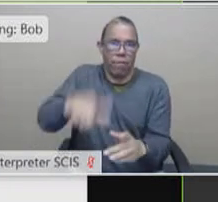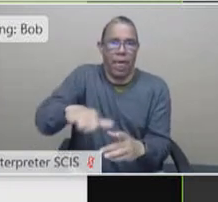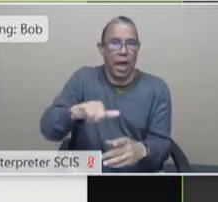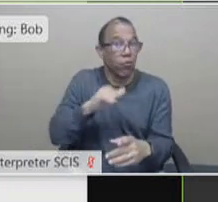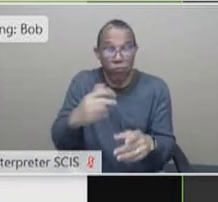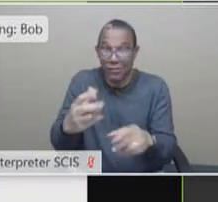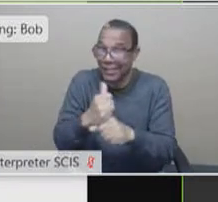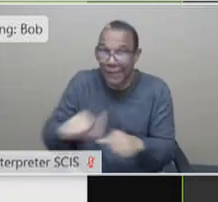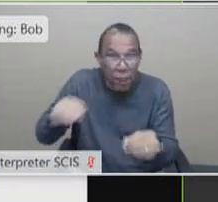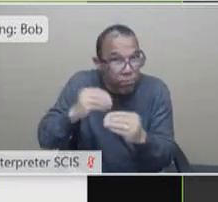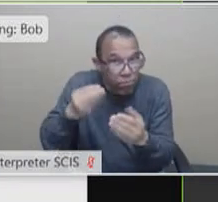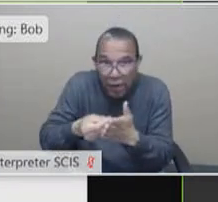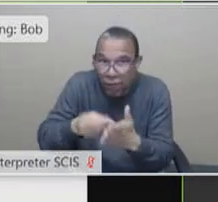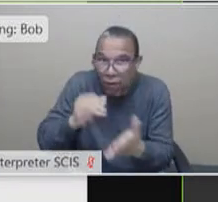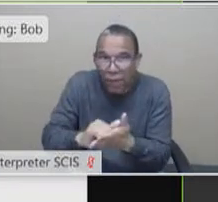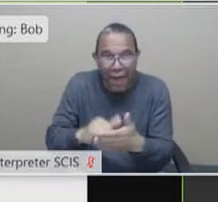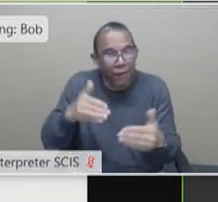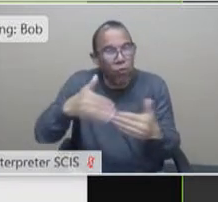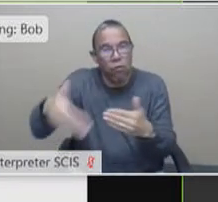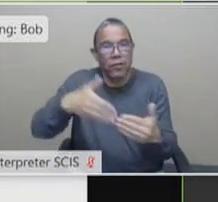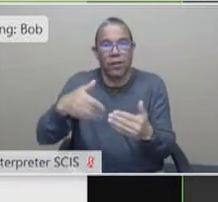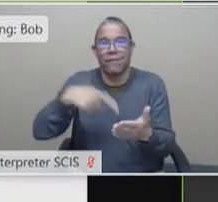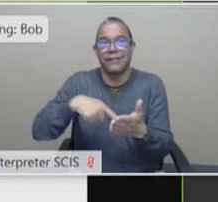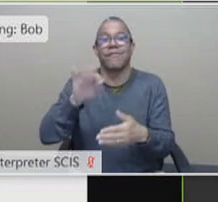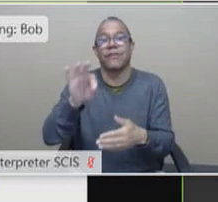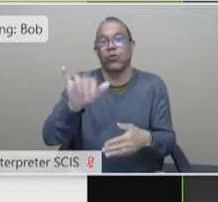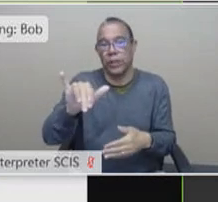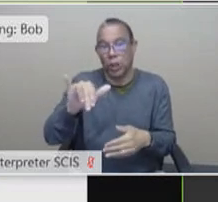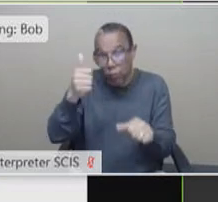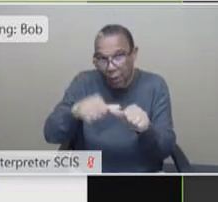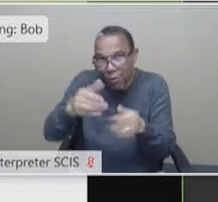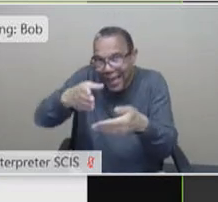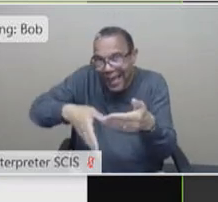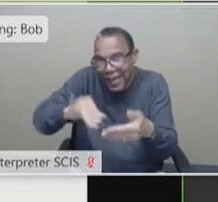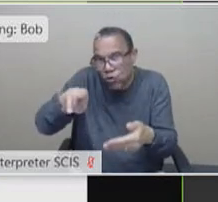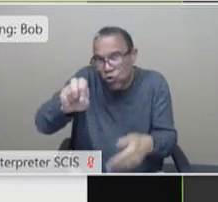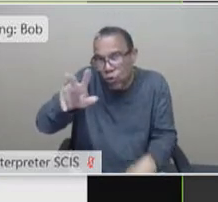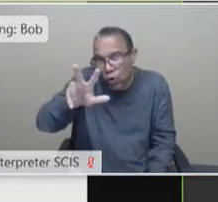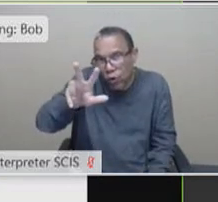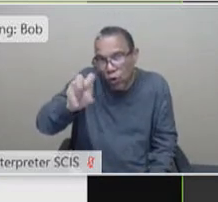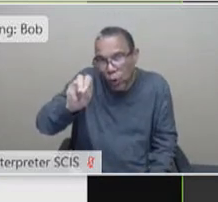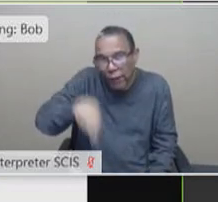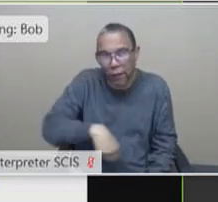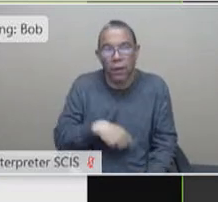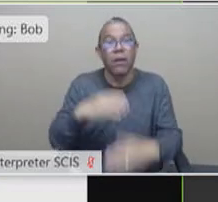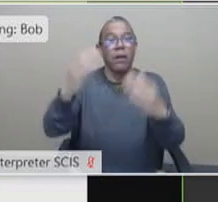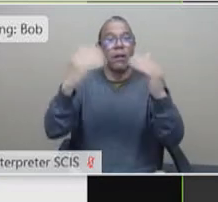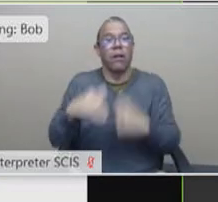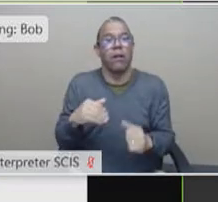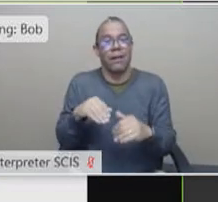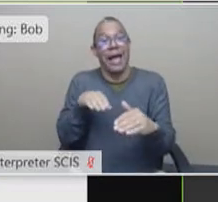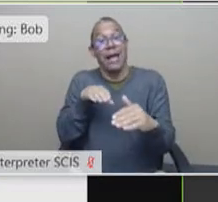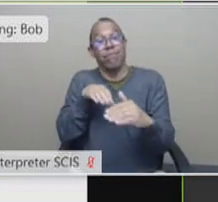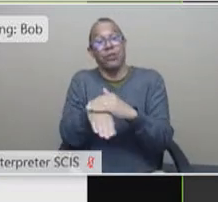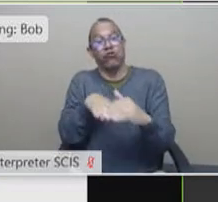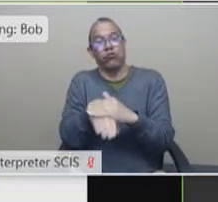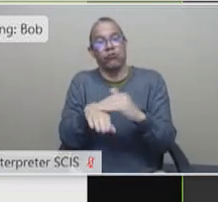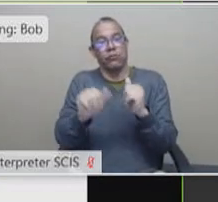anything through the rest of the fiscal year, we believe. Also, admissions and amusement tax. There is a tax on ticketed events in the